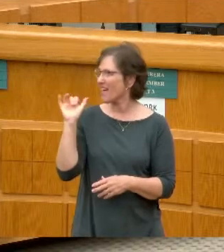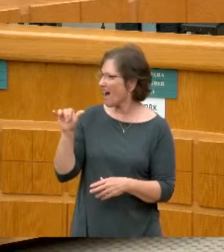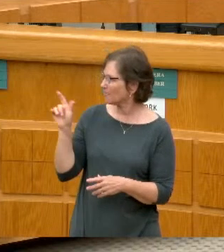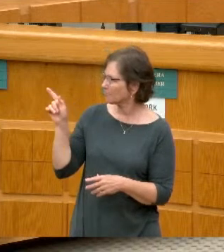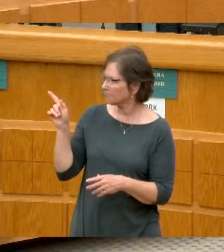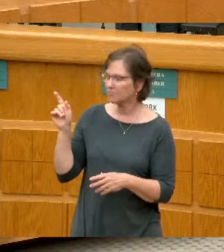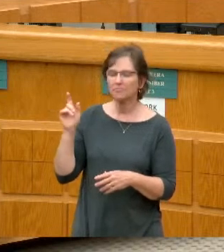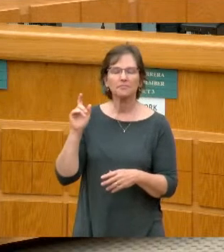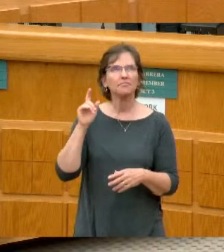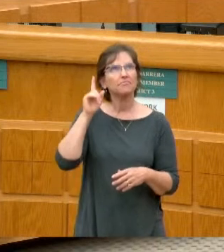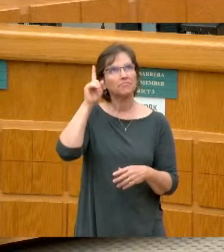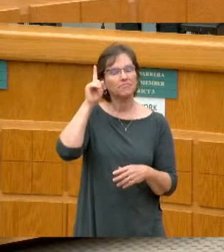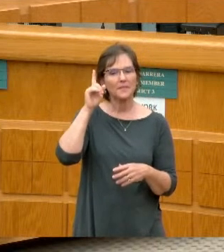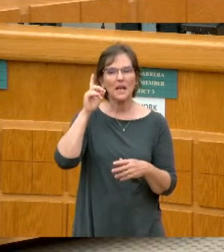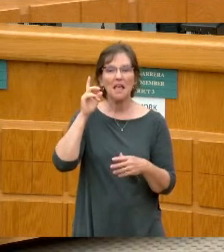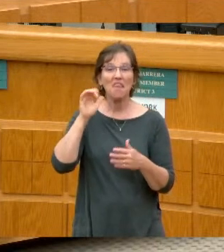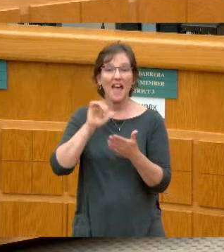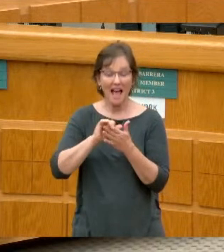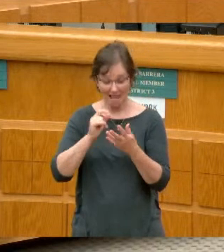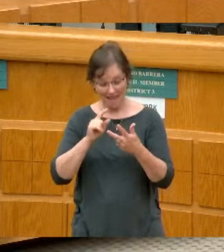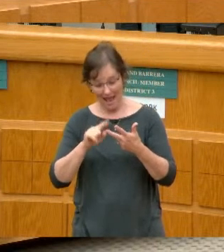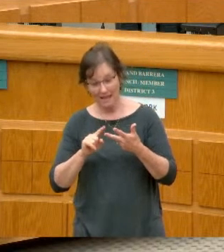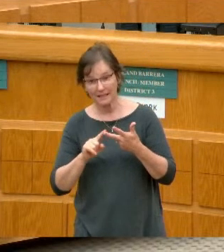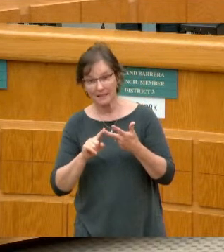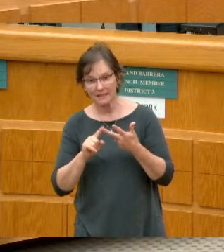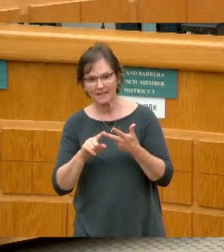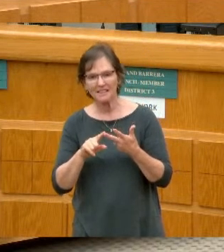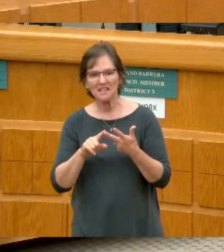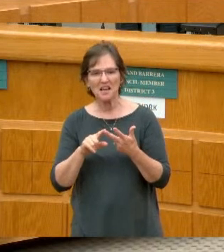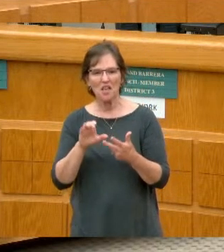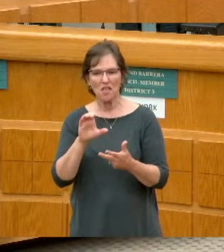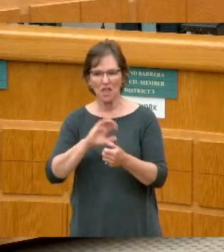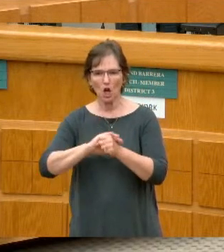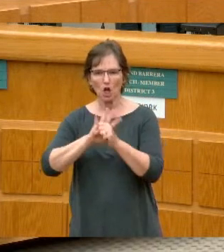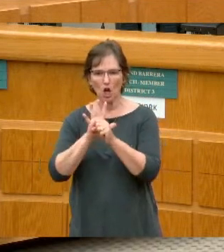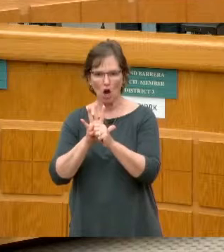tomorrow with all of this messaging and a lot of important information, called